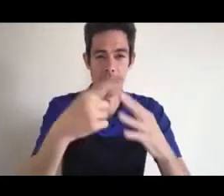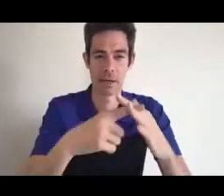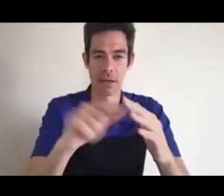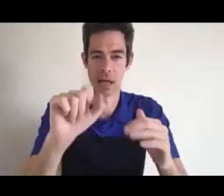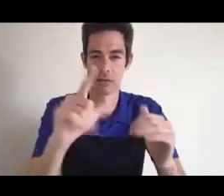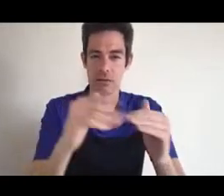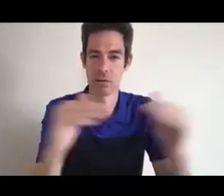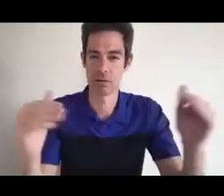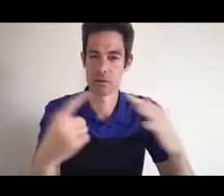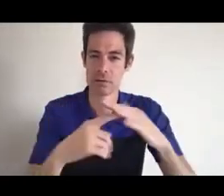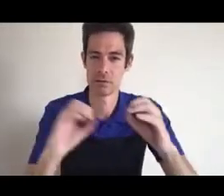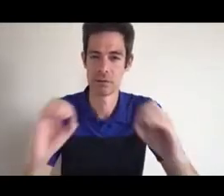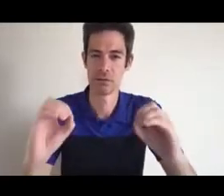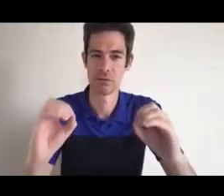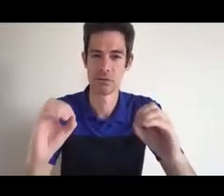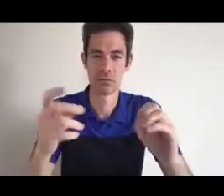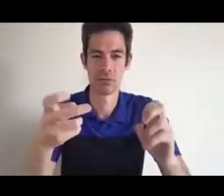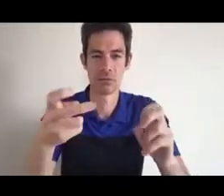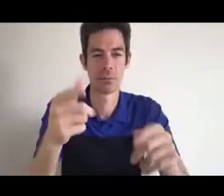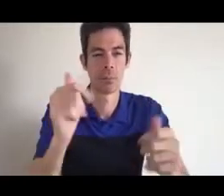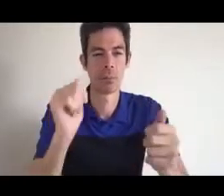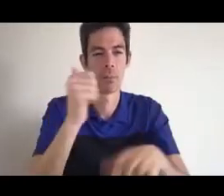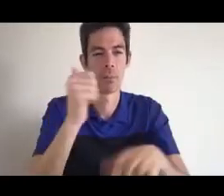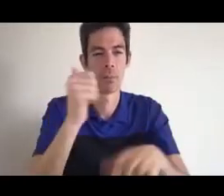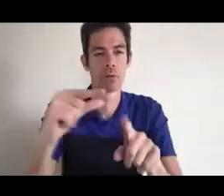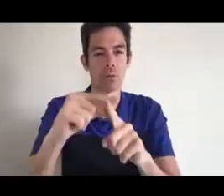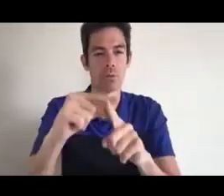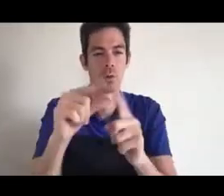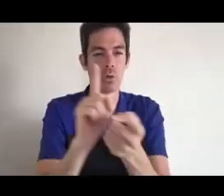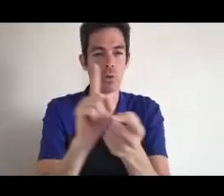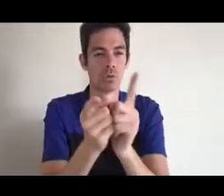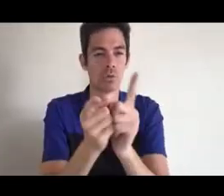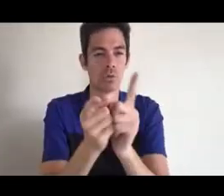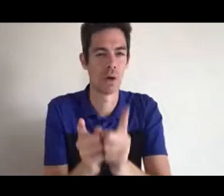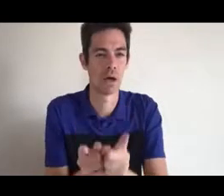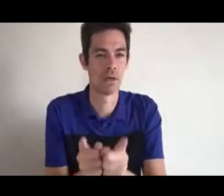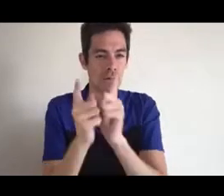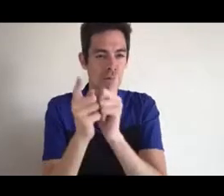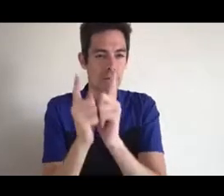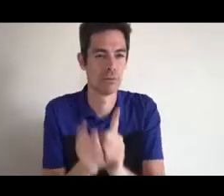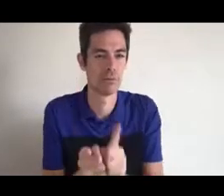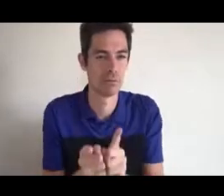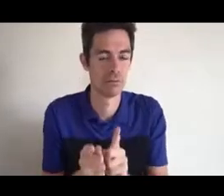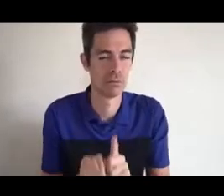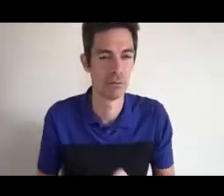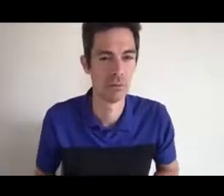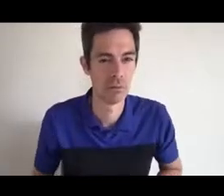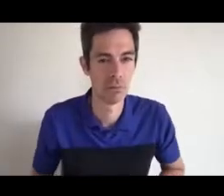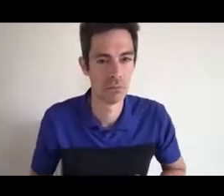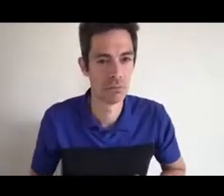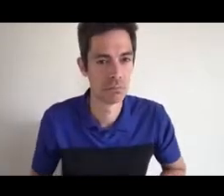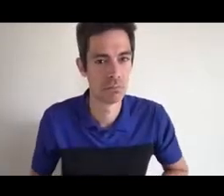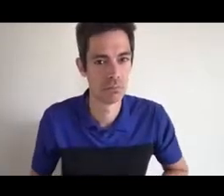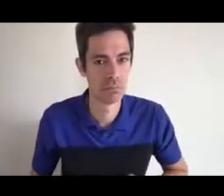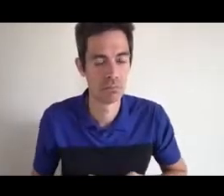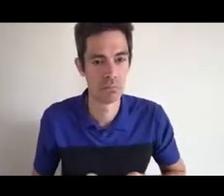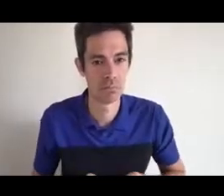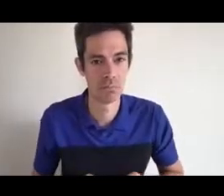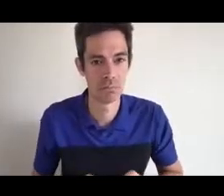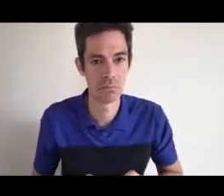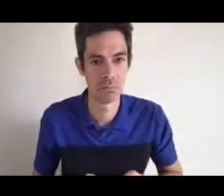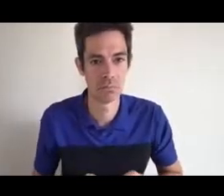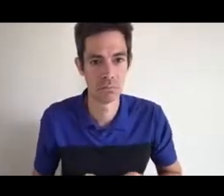I do teach this at the beginner ASL level. This is, your basic